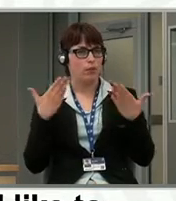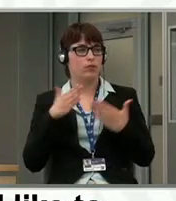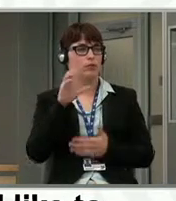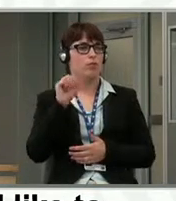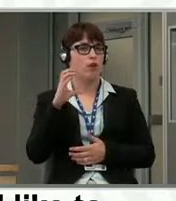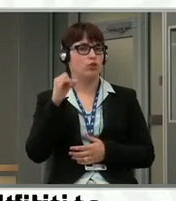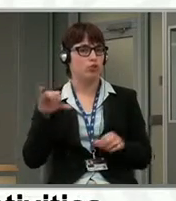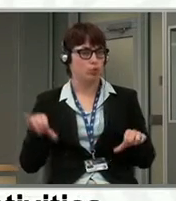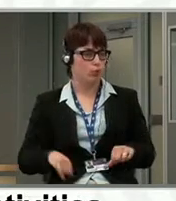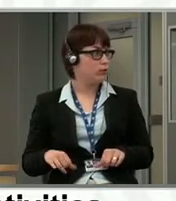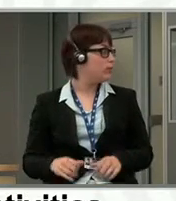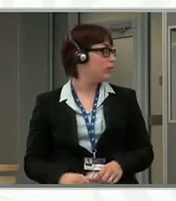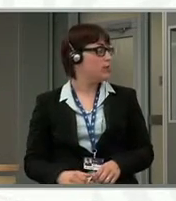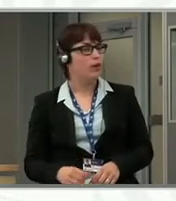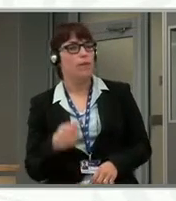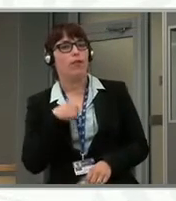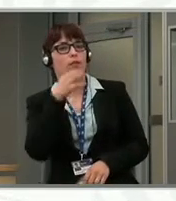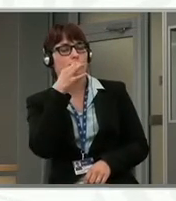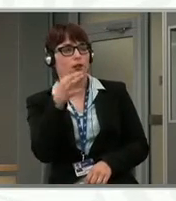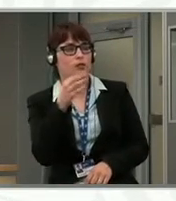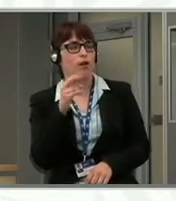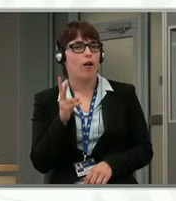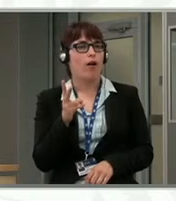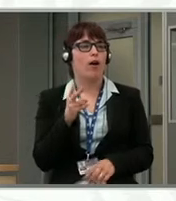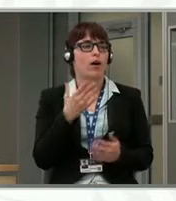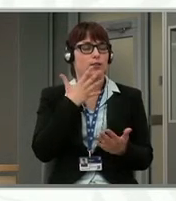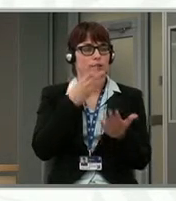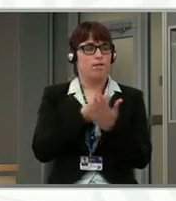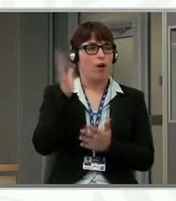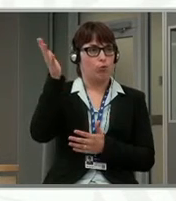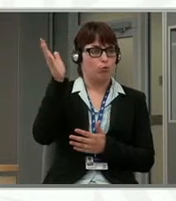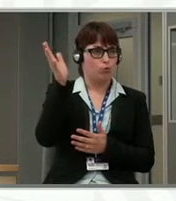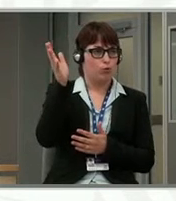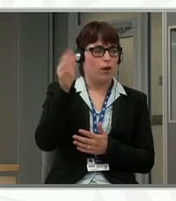Bar. Thank you, Ms. Bacha. I must admit,